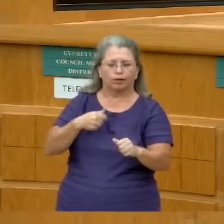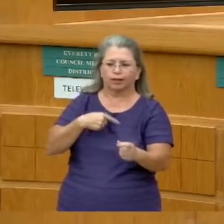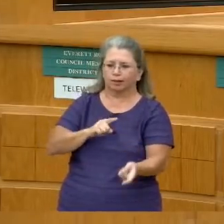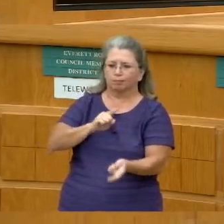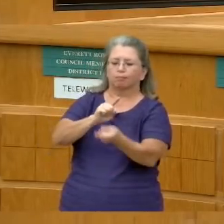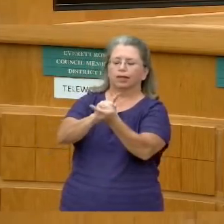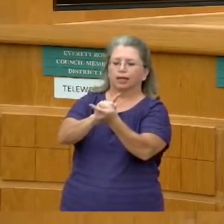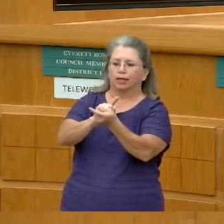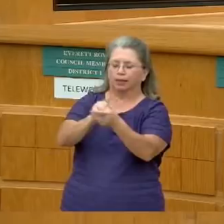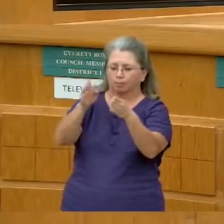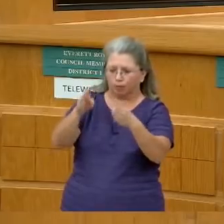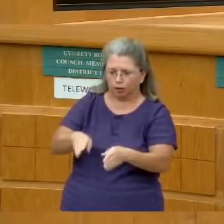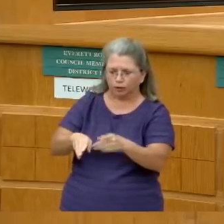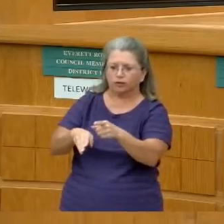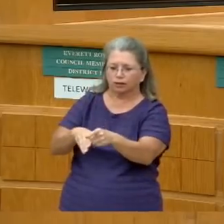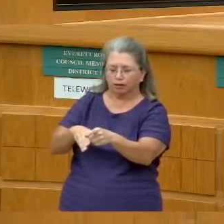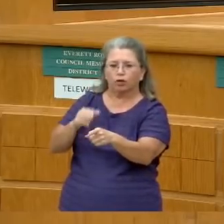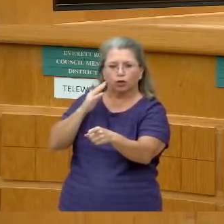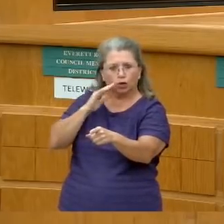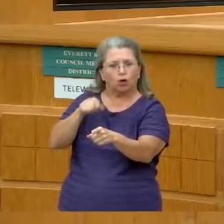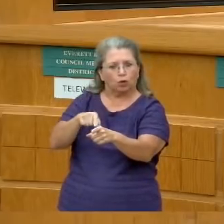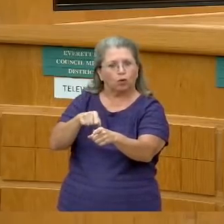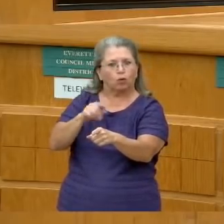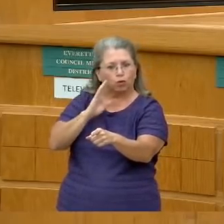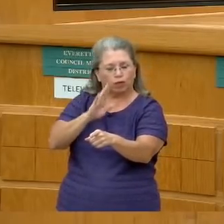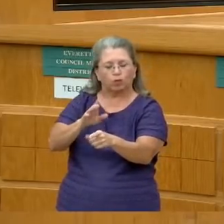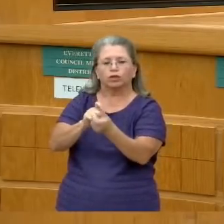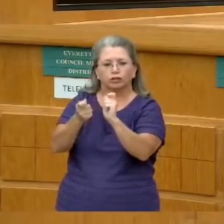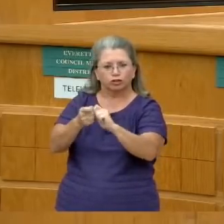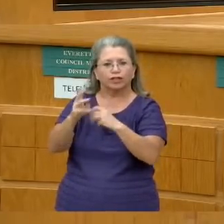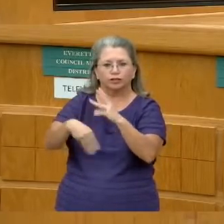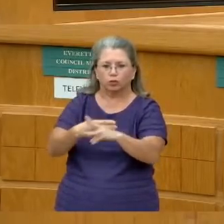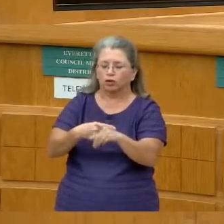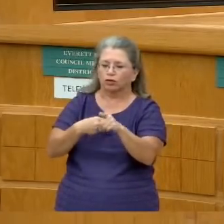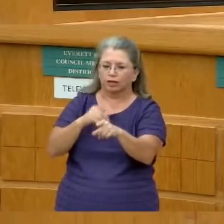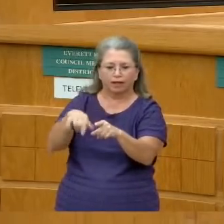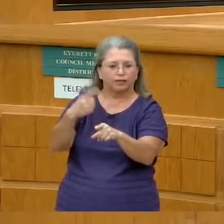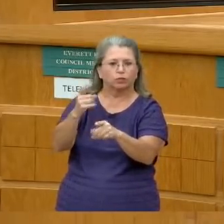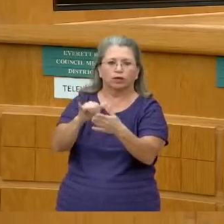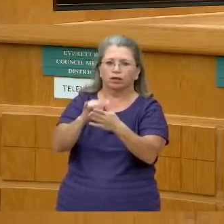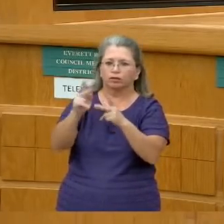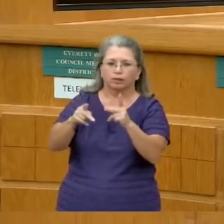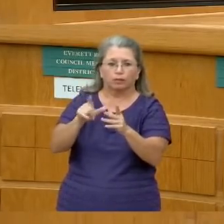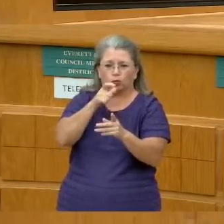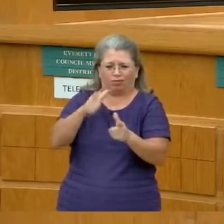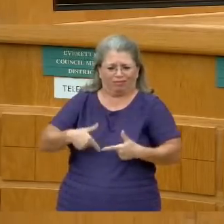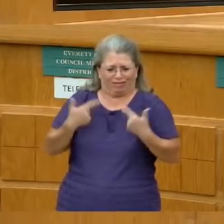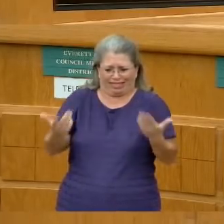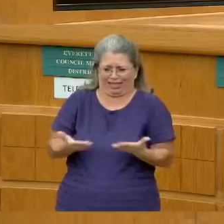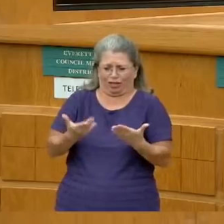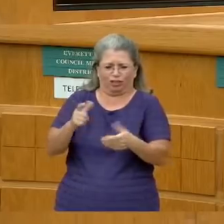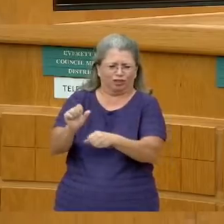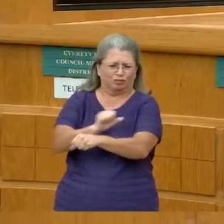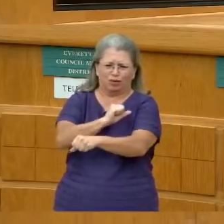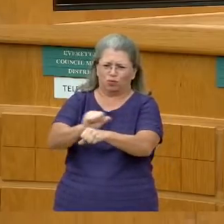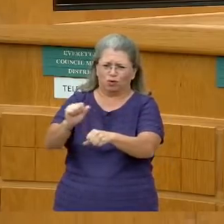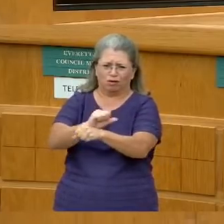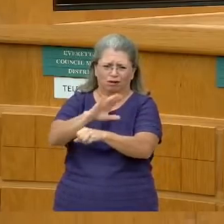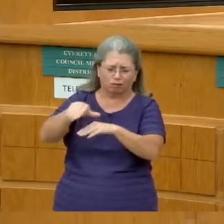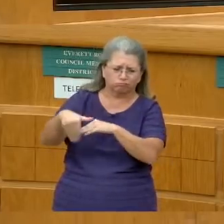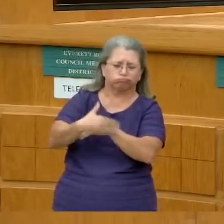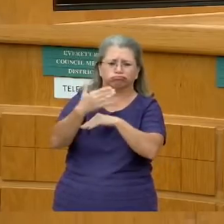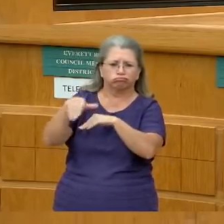truly people who will change the world. And she's one of those people that's in our backyard. And she has been working tirelessly